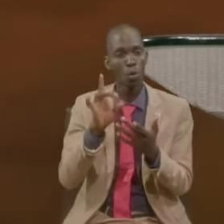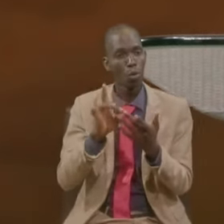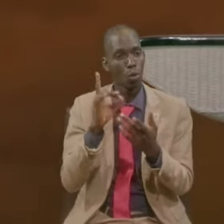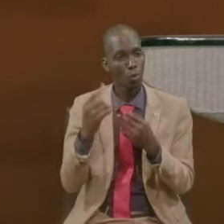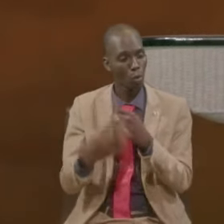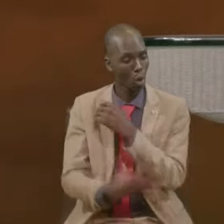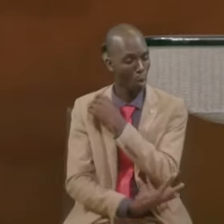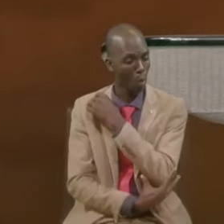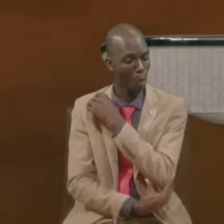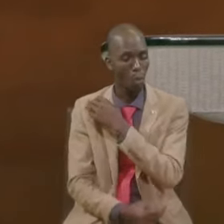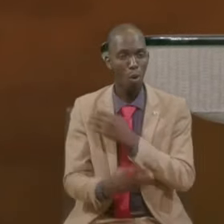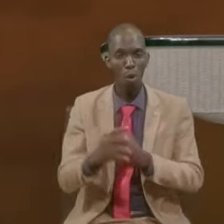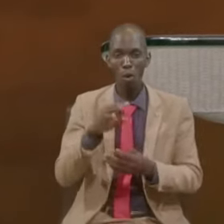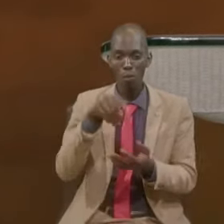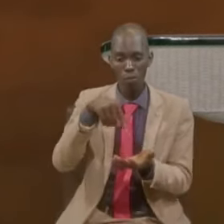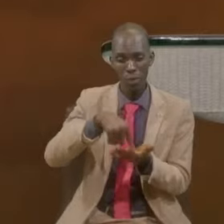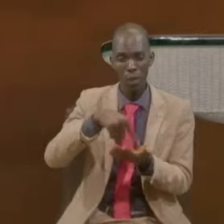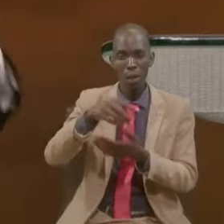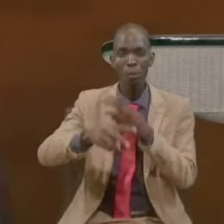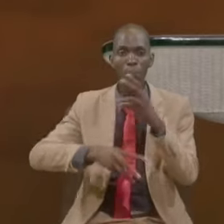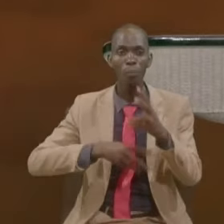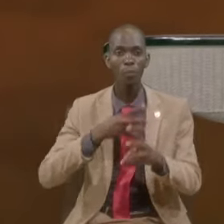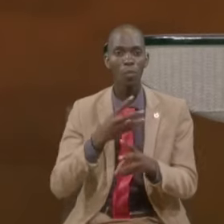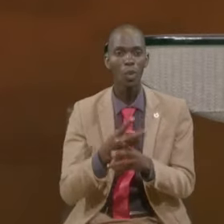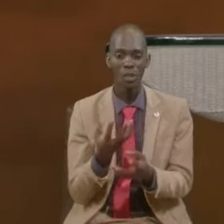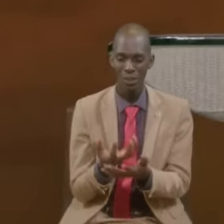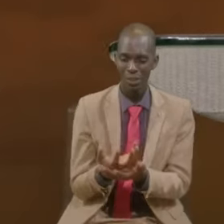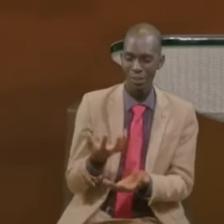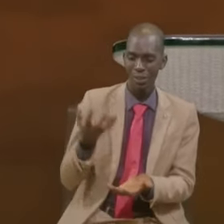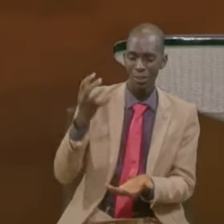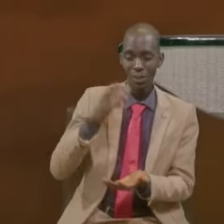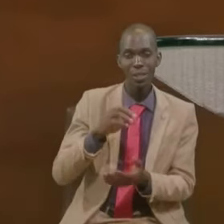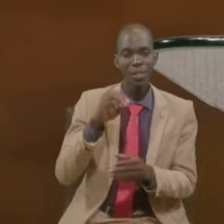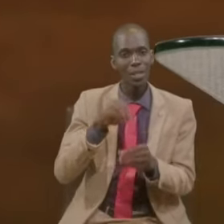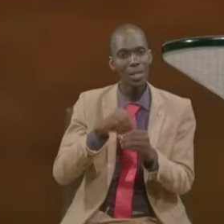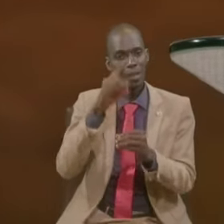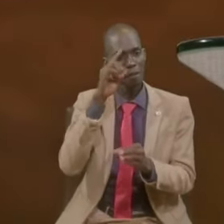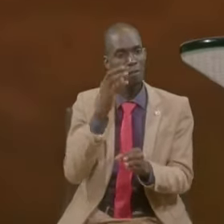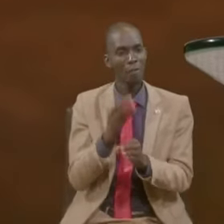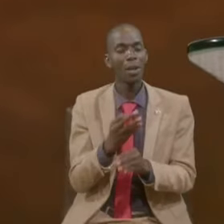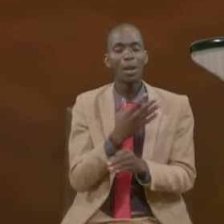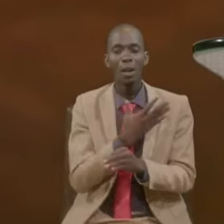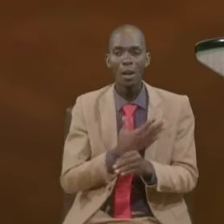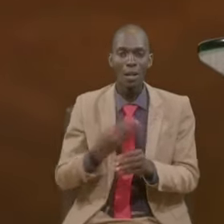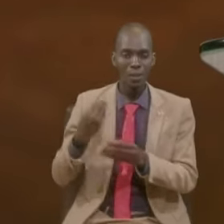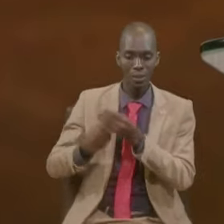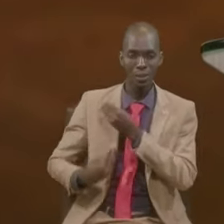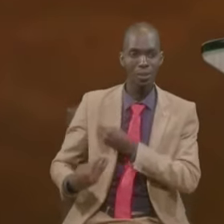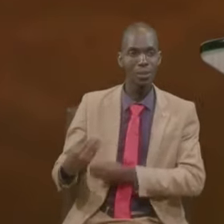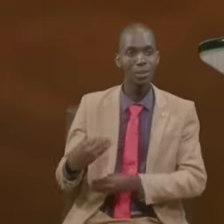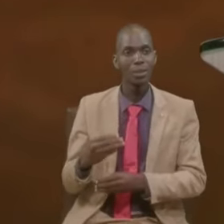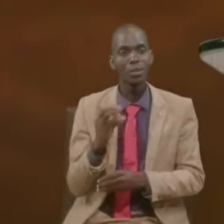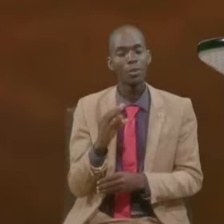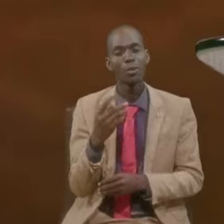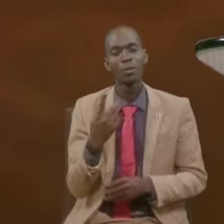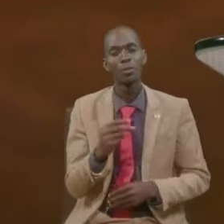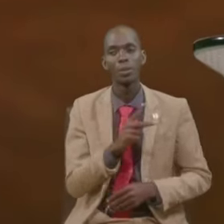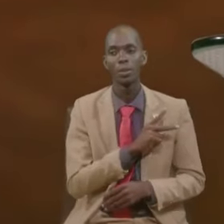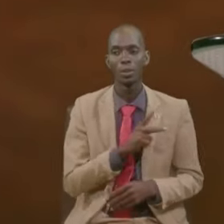poor of this world rich in faith and heirs of the